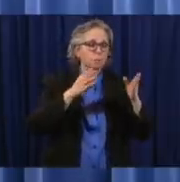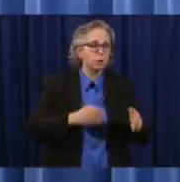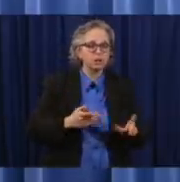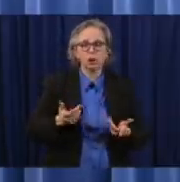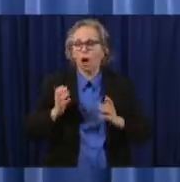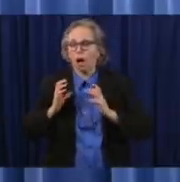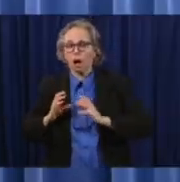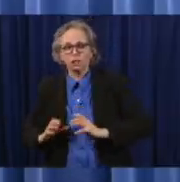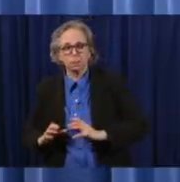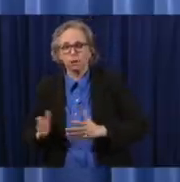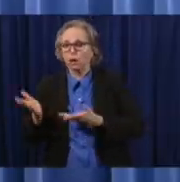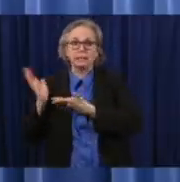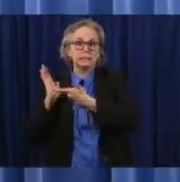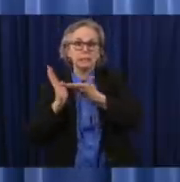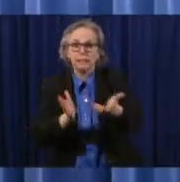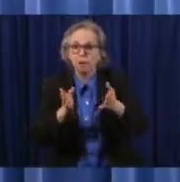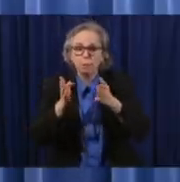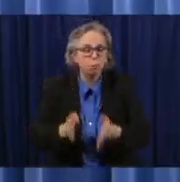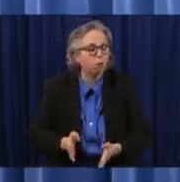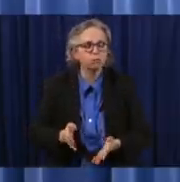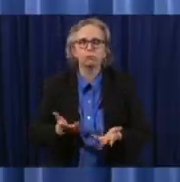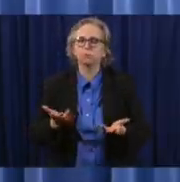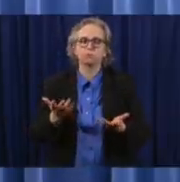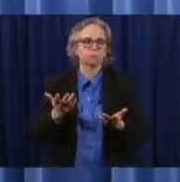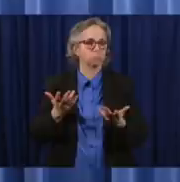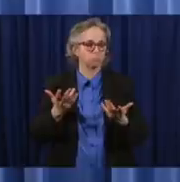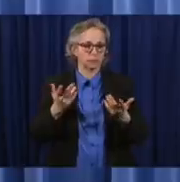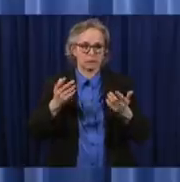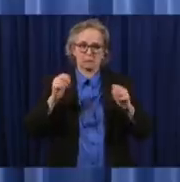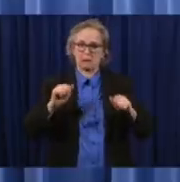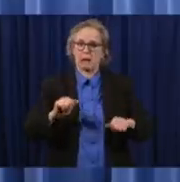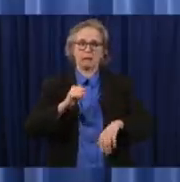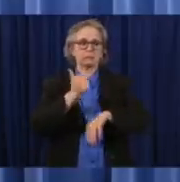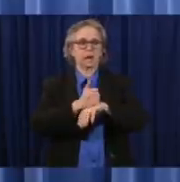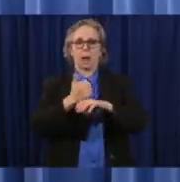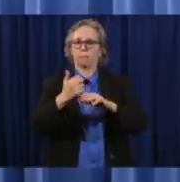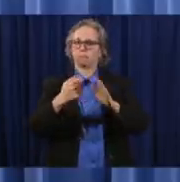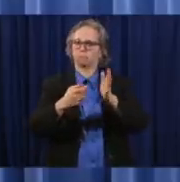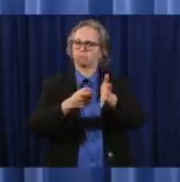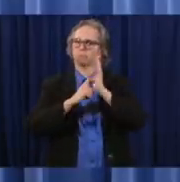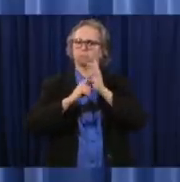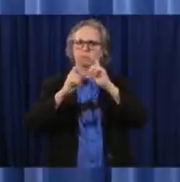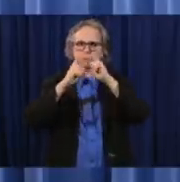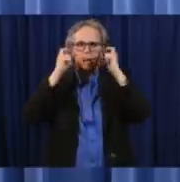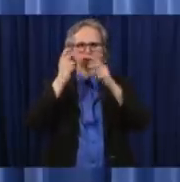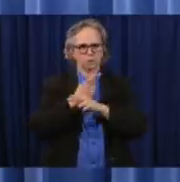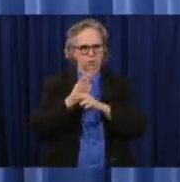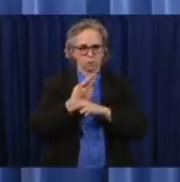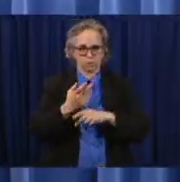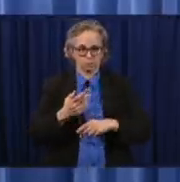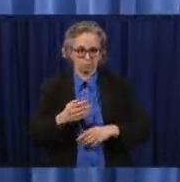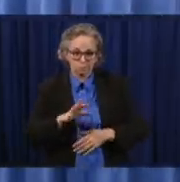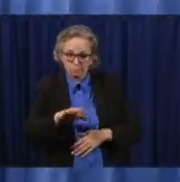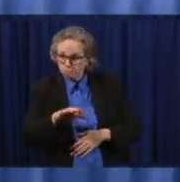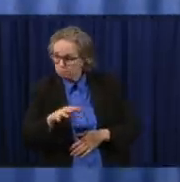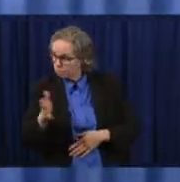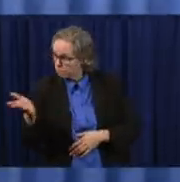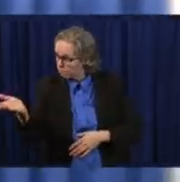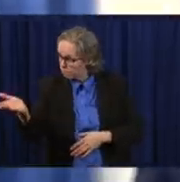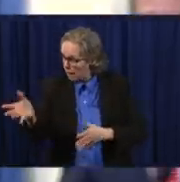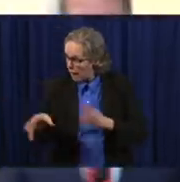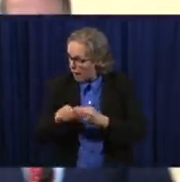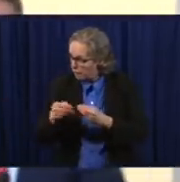that they need to wear protective covering. John, you want to answer? Yeah, the only